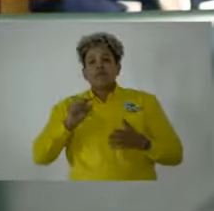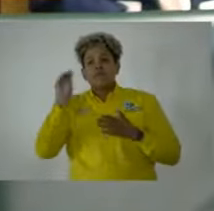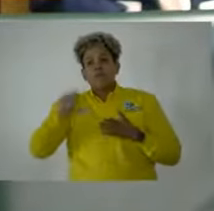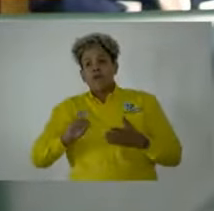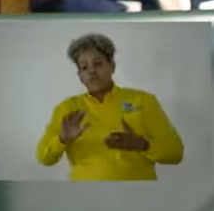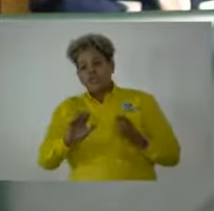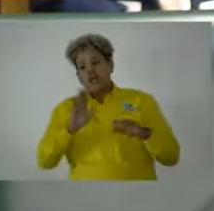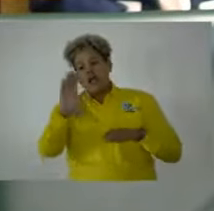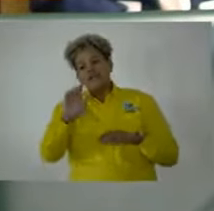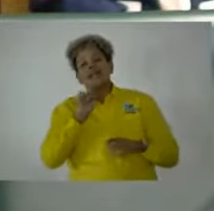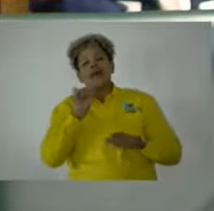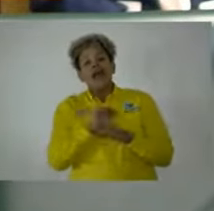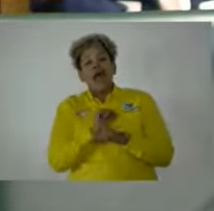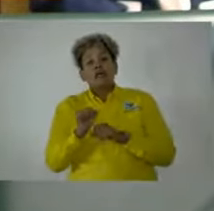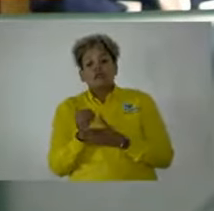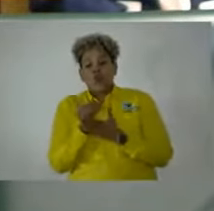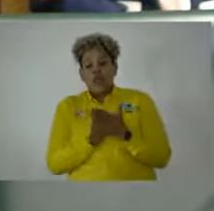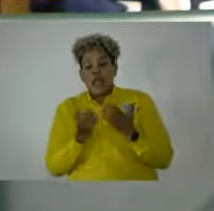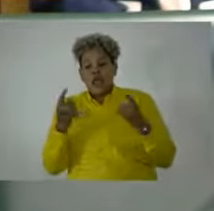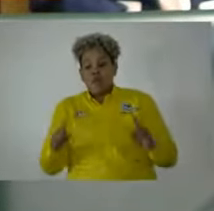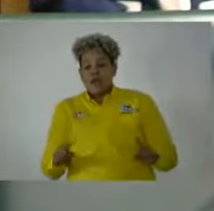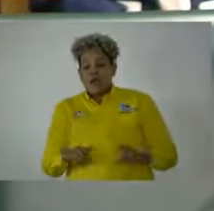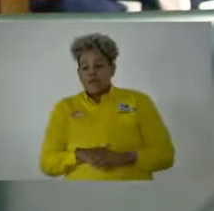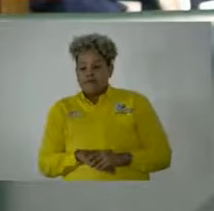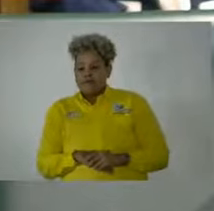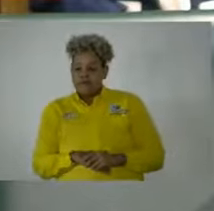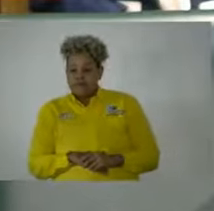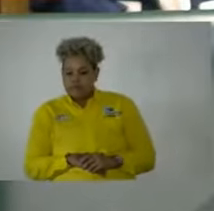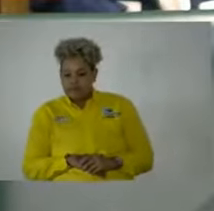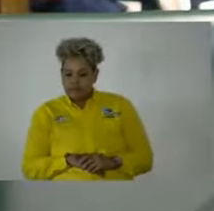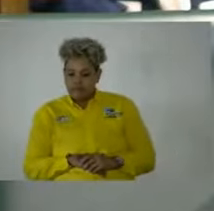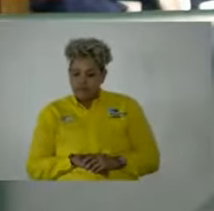percentage of their actual income.